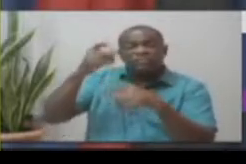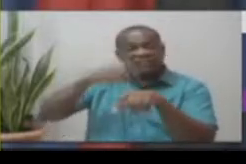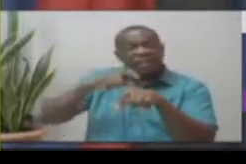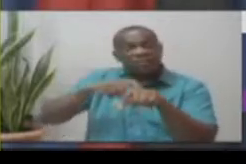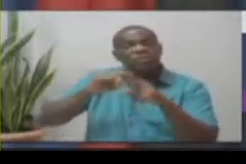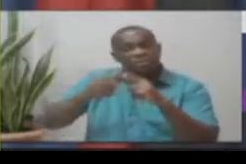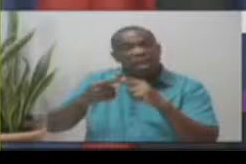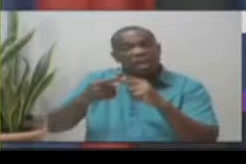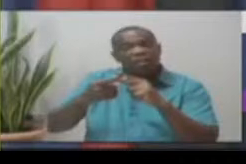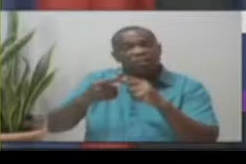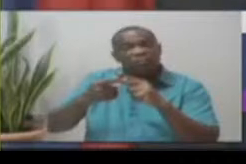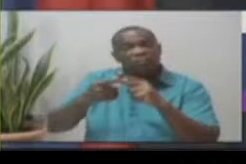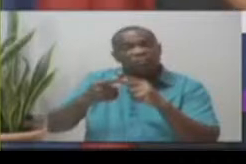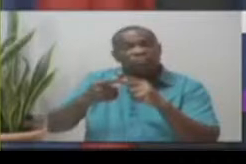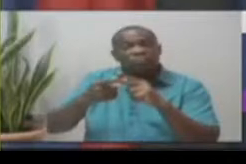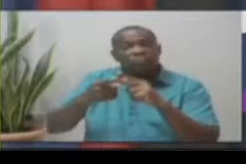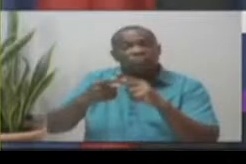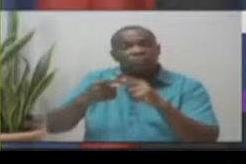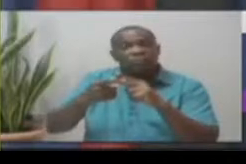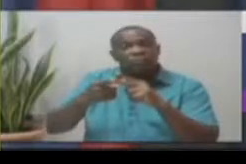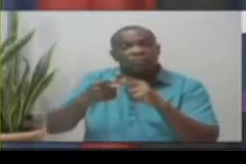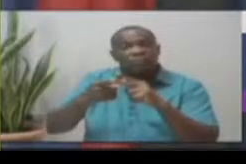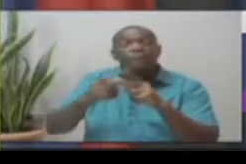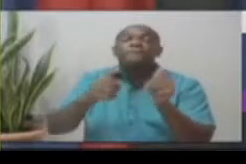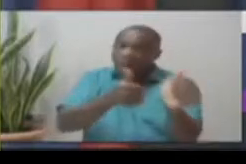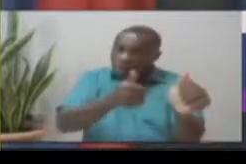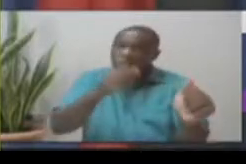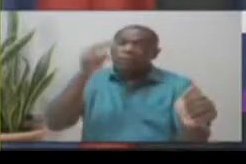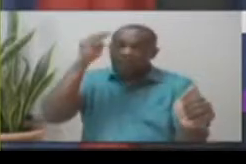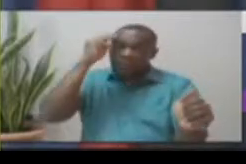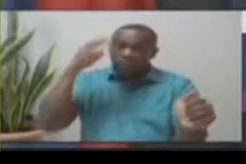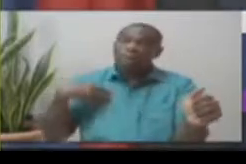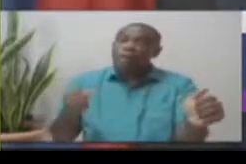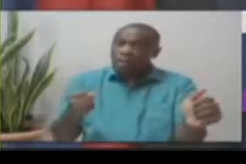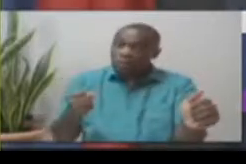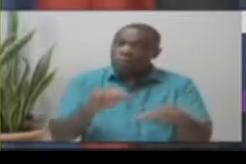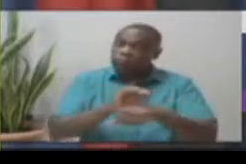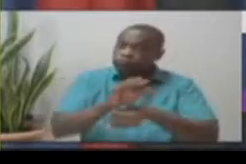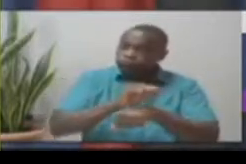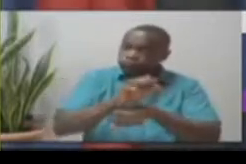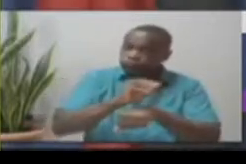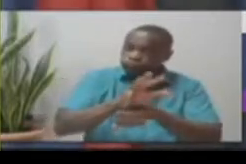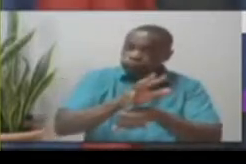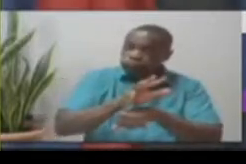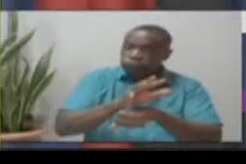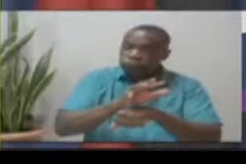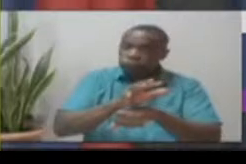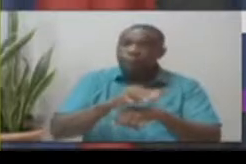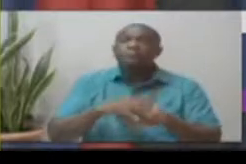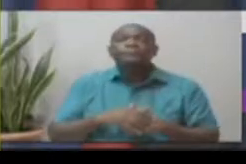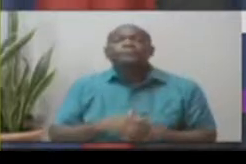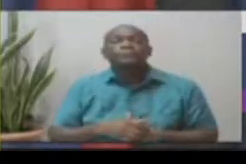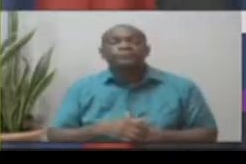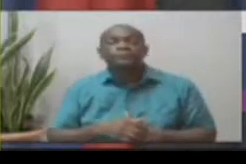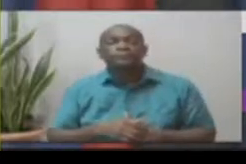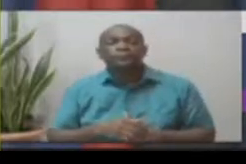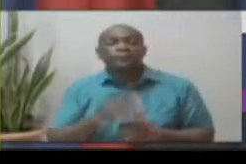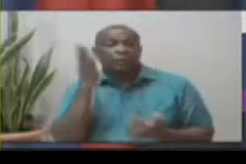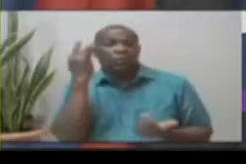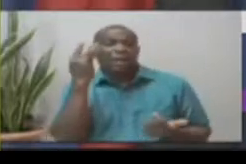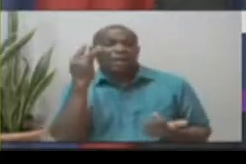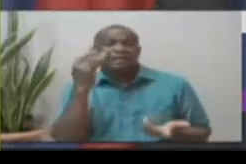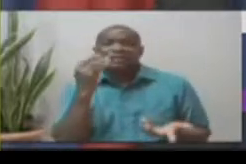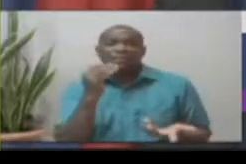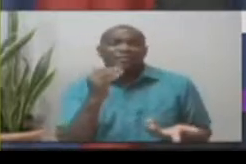and be guided by the Ministry of Health, because it is not feasible for the Ministry of Health to take it upon